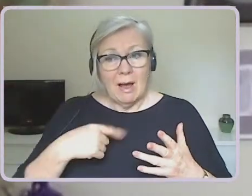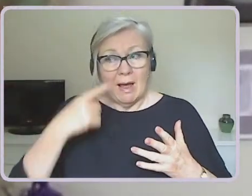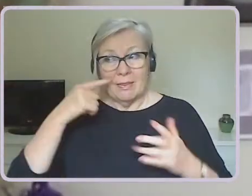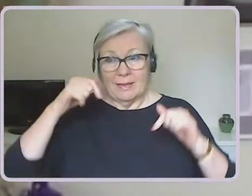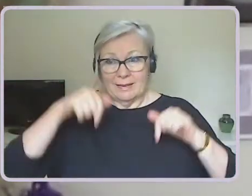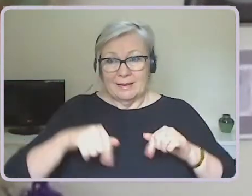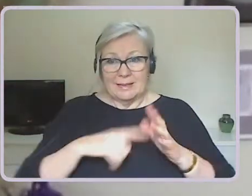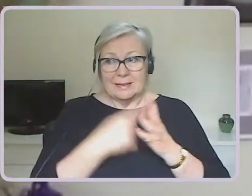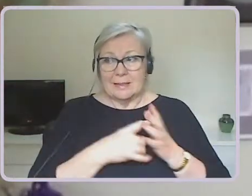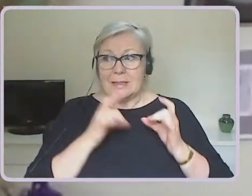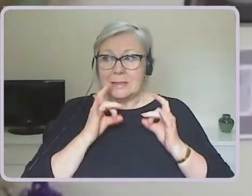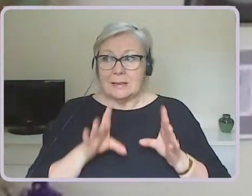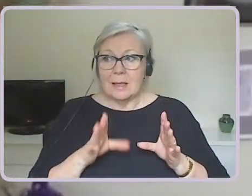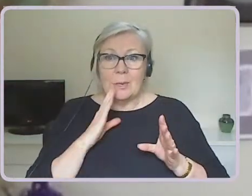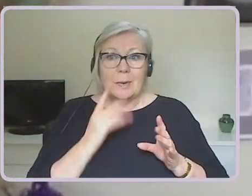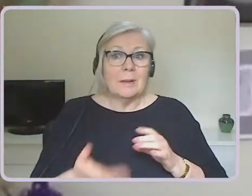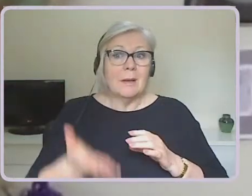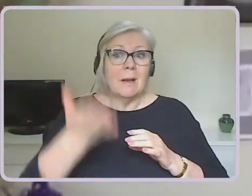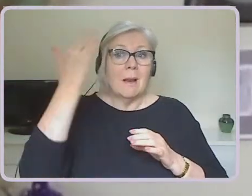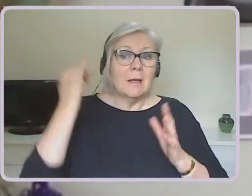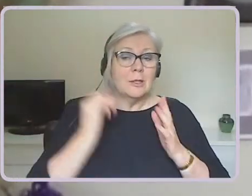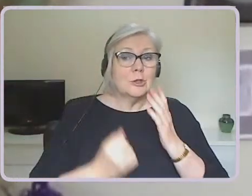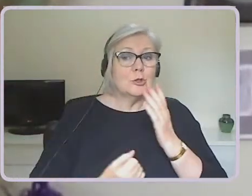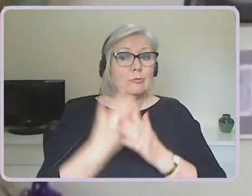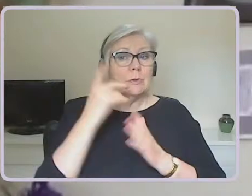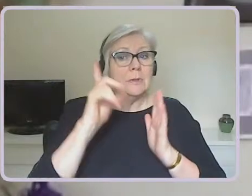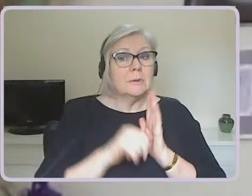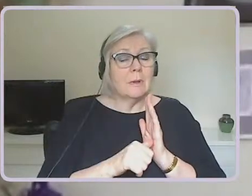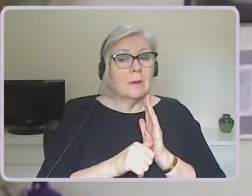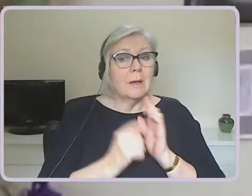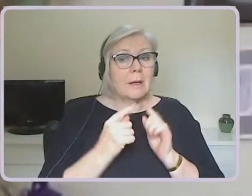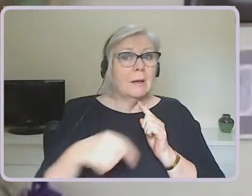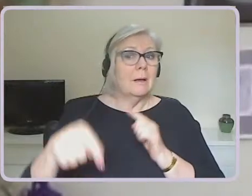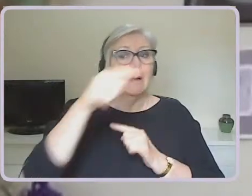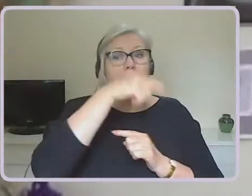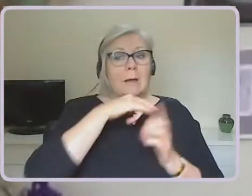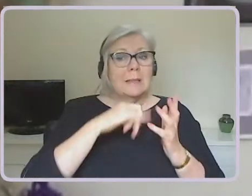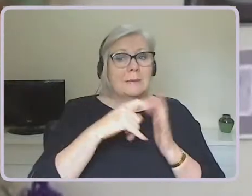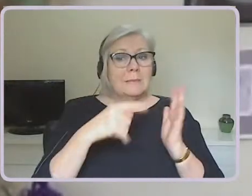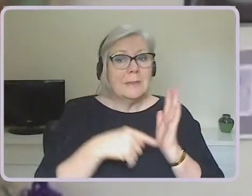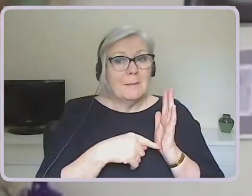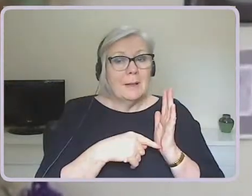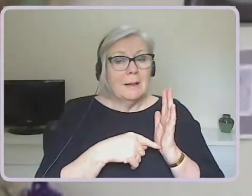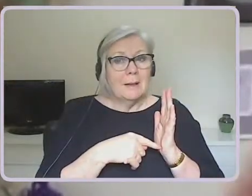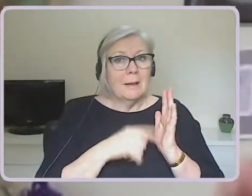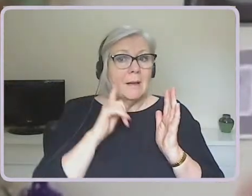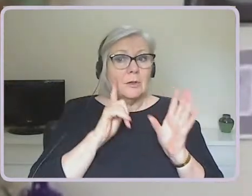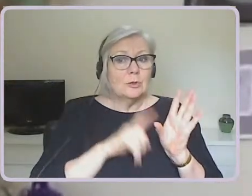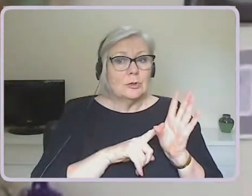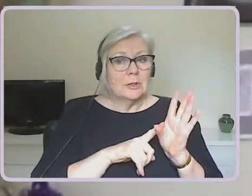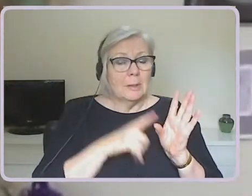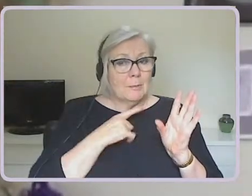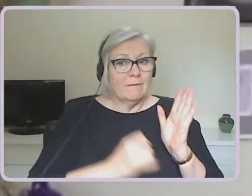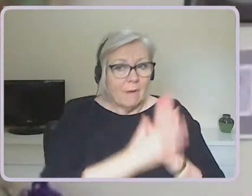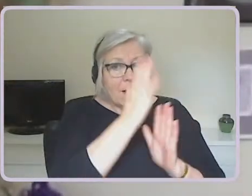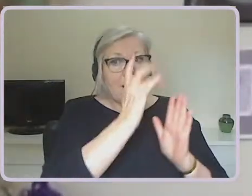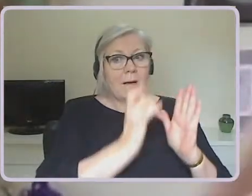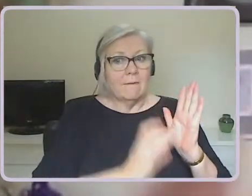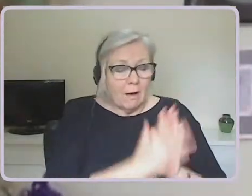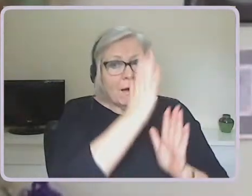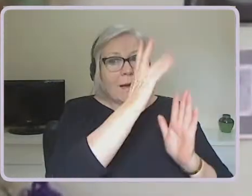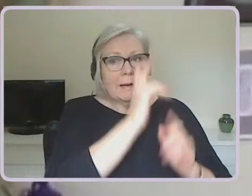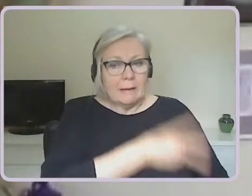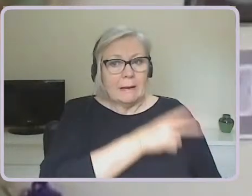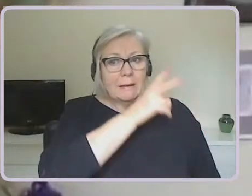last spring when we were all starting to deal with responding to bushfires and They seem to go forever. There